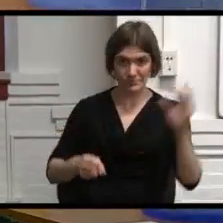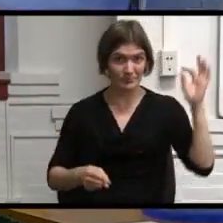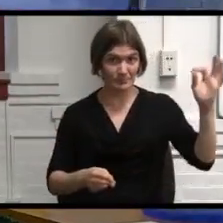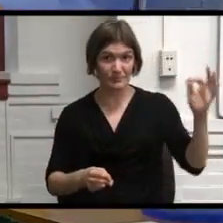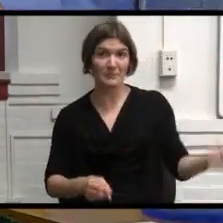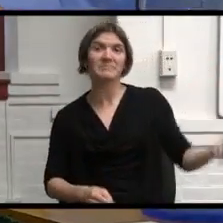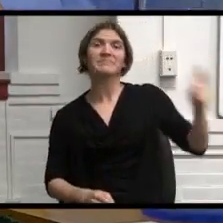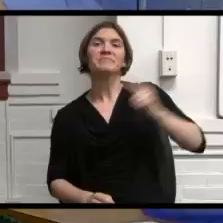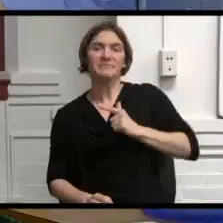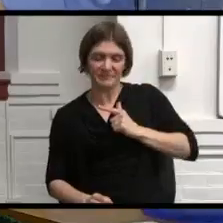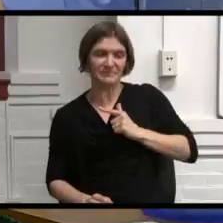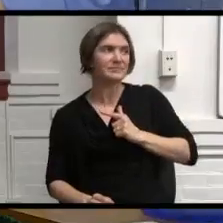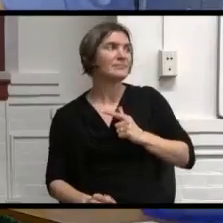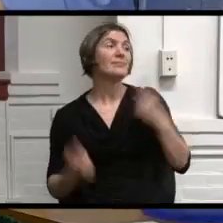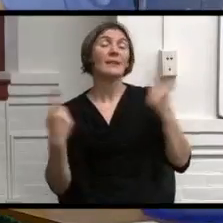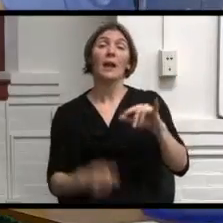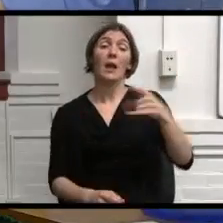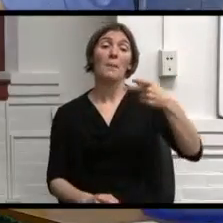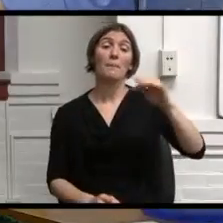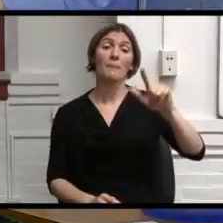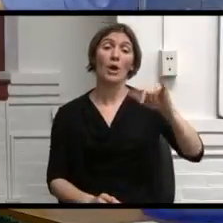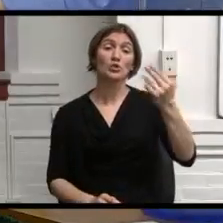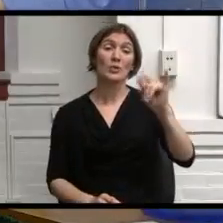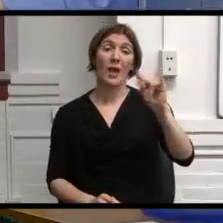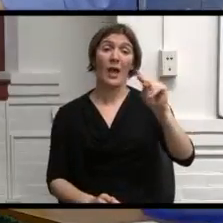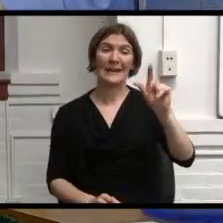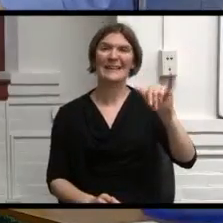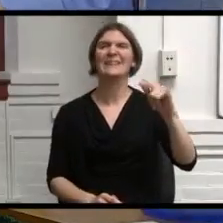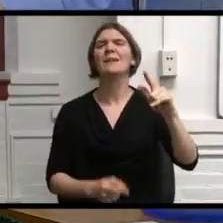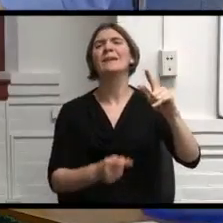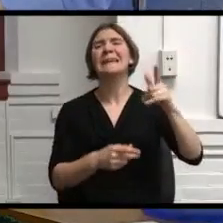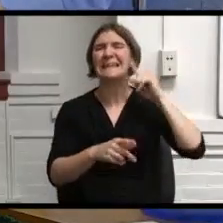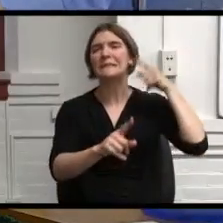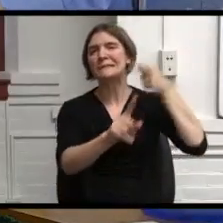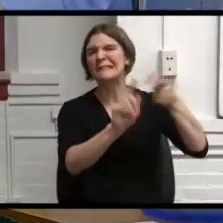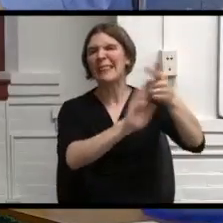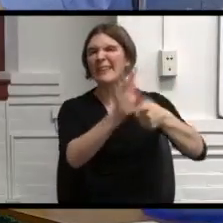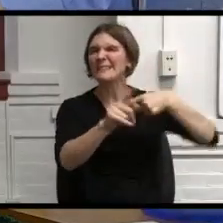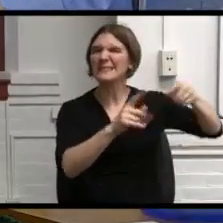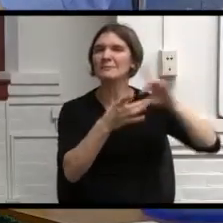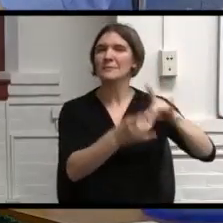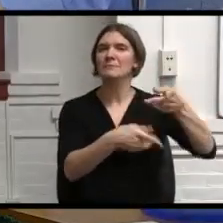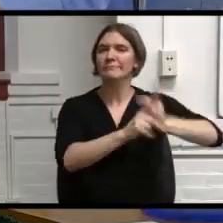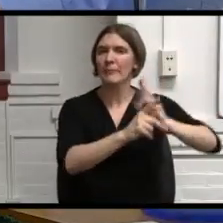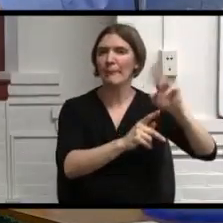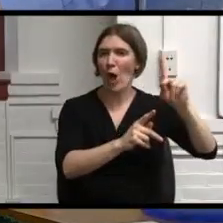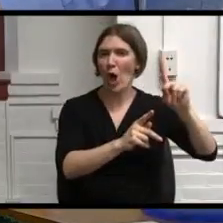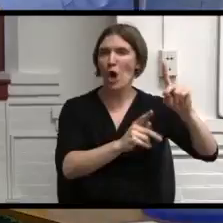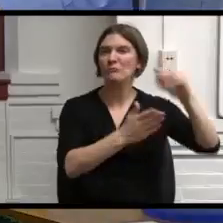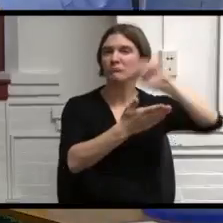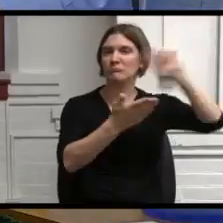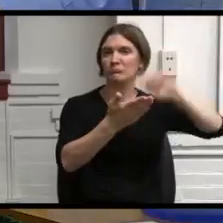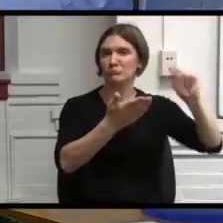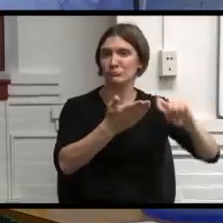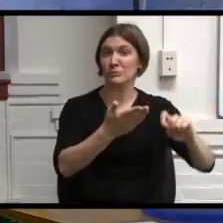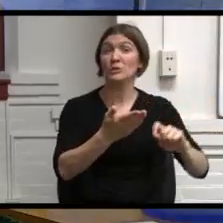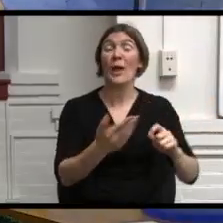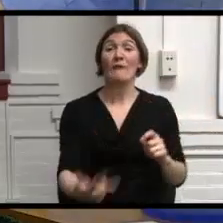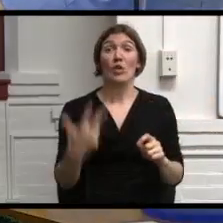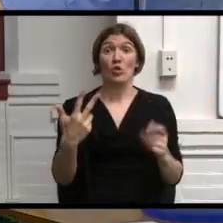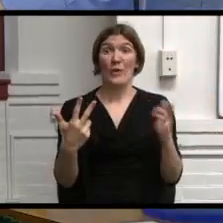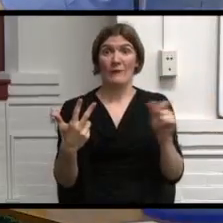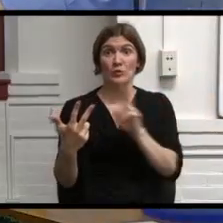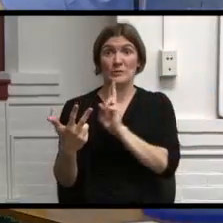Paul Giuliani, our bond counsels, who prepared all of these documents. There are 3 that require the select board to sign this